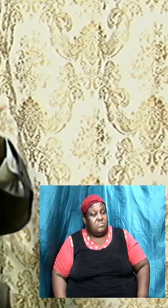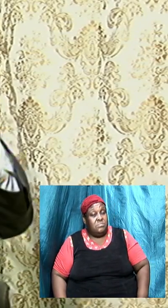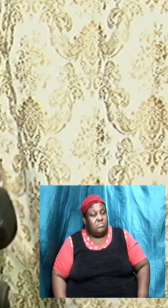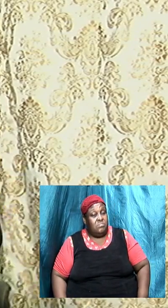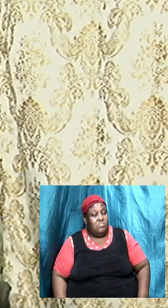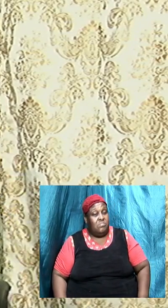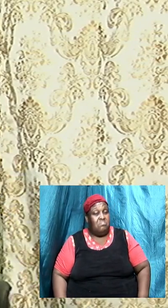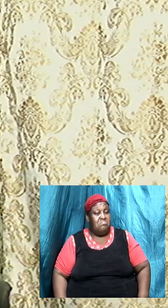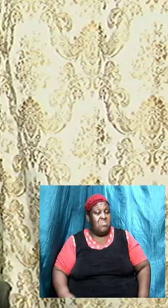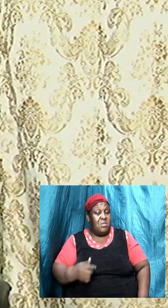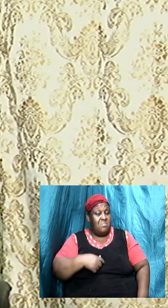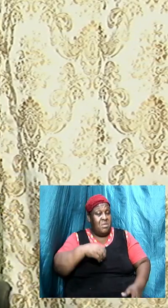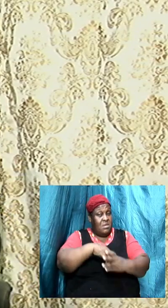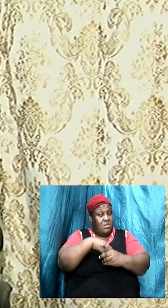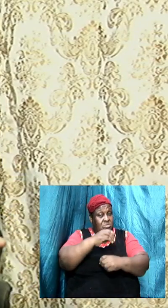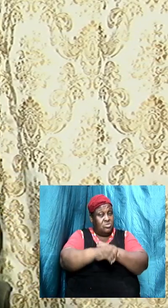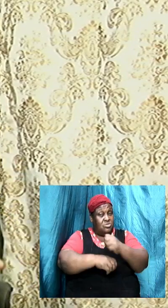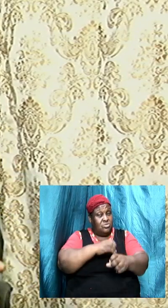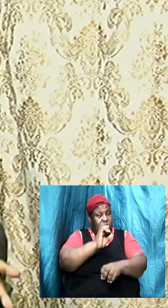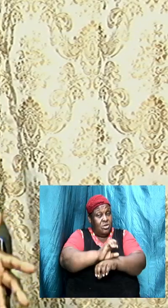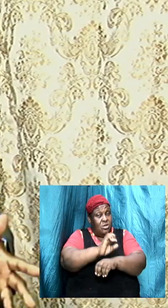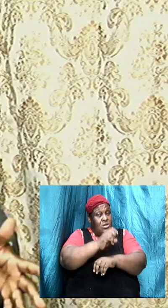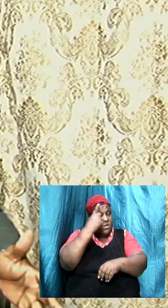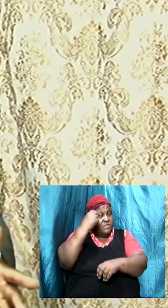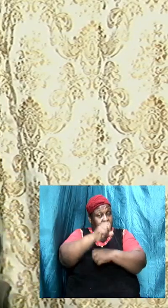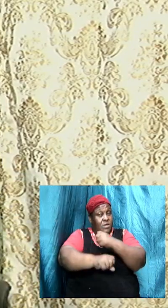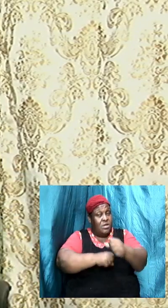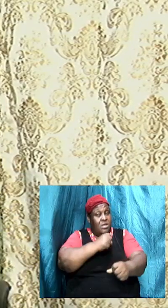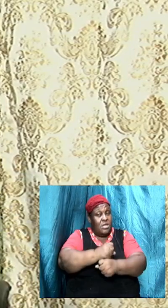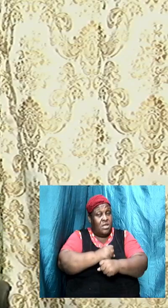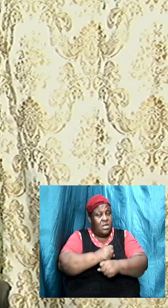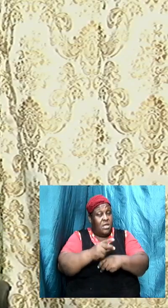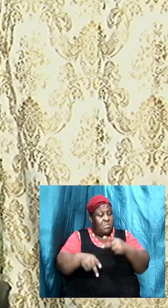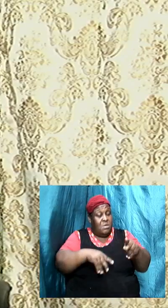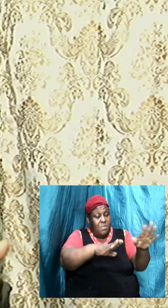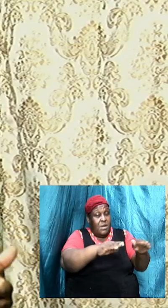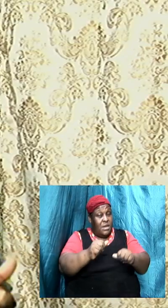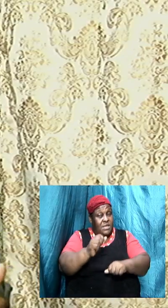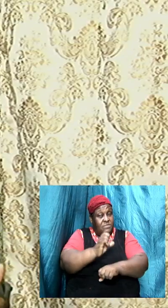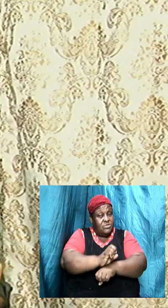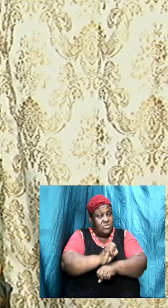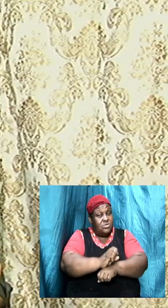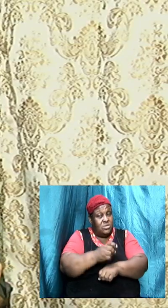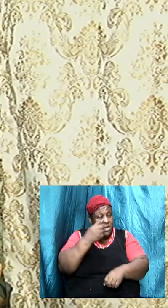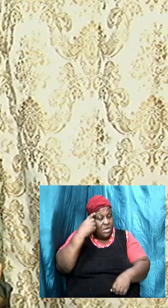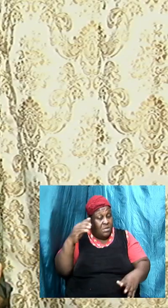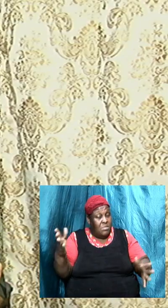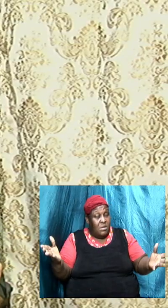I have been in church for years and I have seen people leave out of church